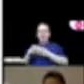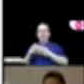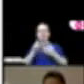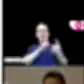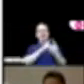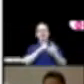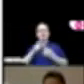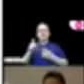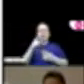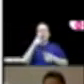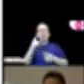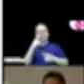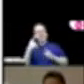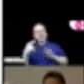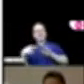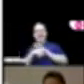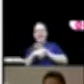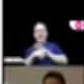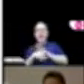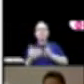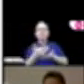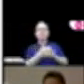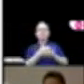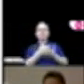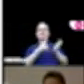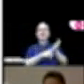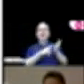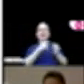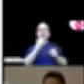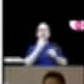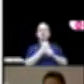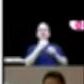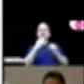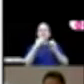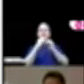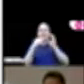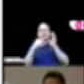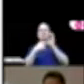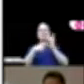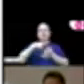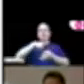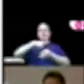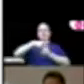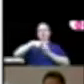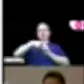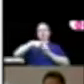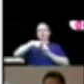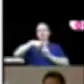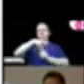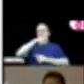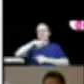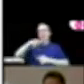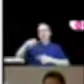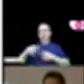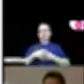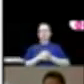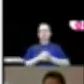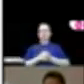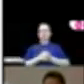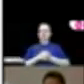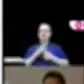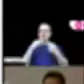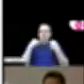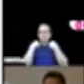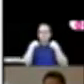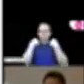seeking asylum as LGBT plus people. And they saw the need that they need to stand up and do something for